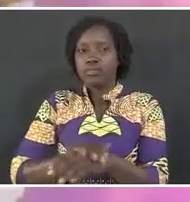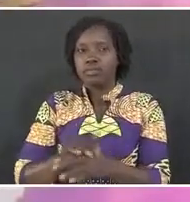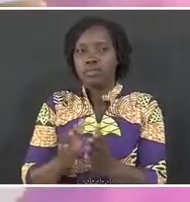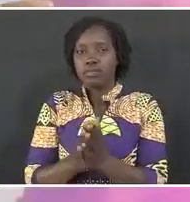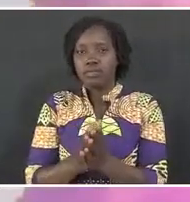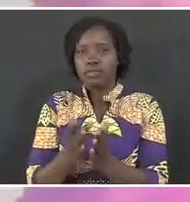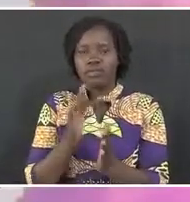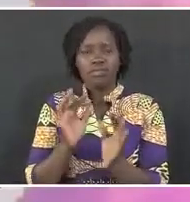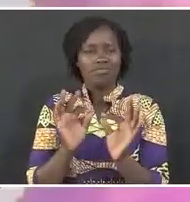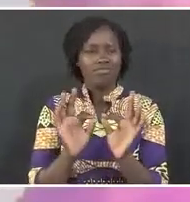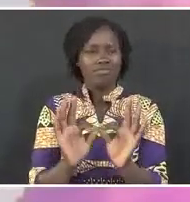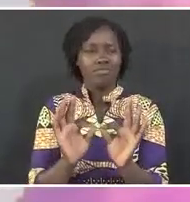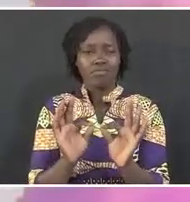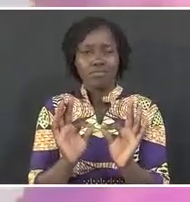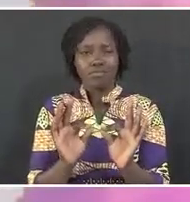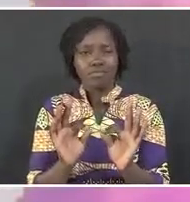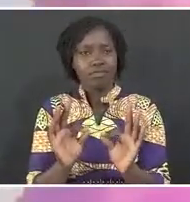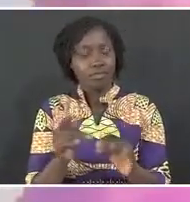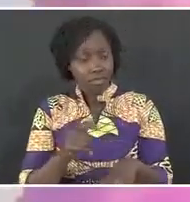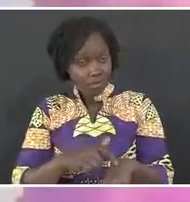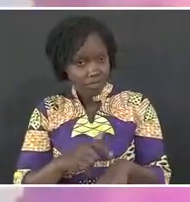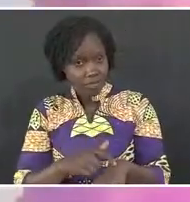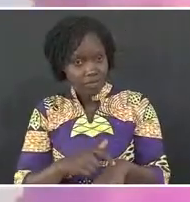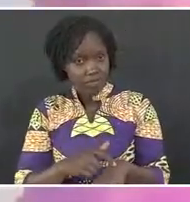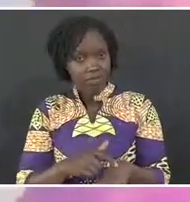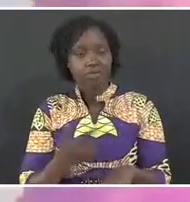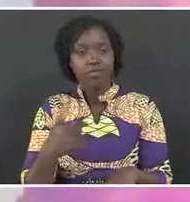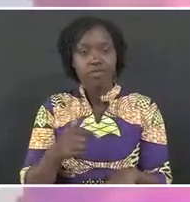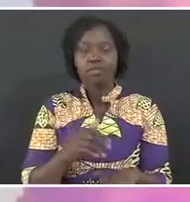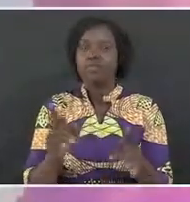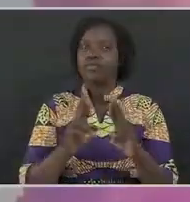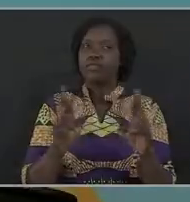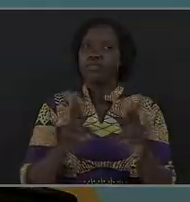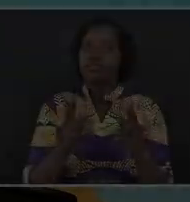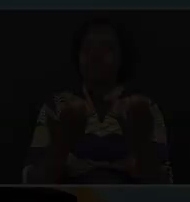taste sweeter when we are ready to serve him.